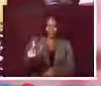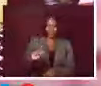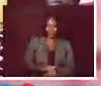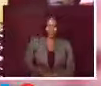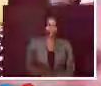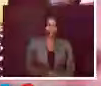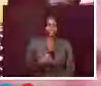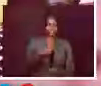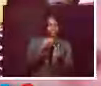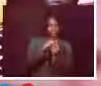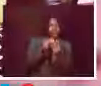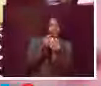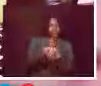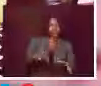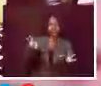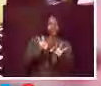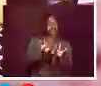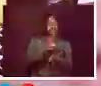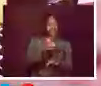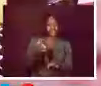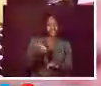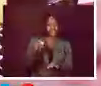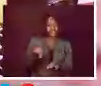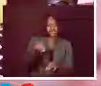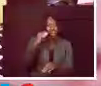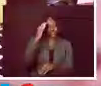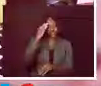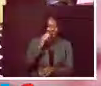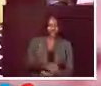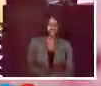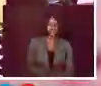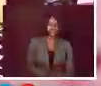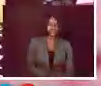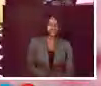two important points I want him to note.